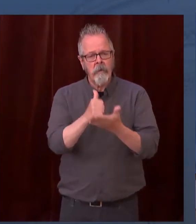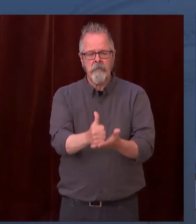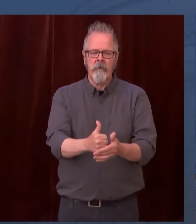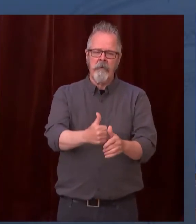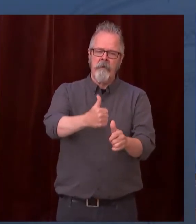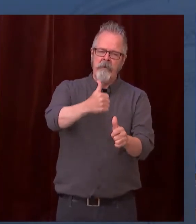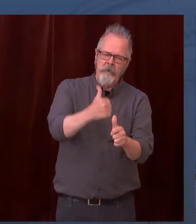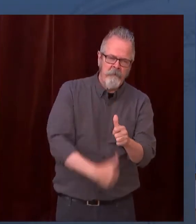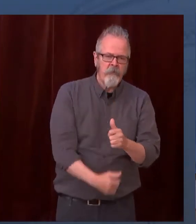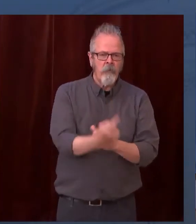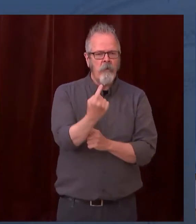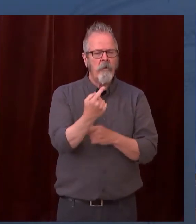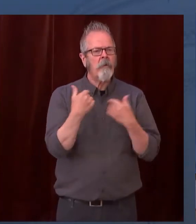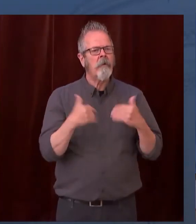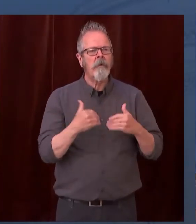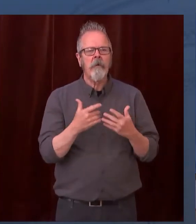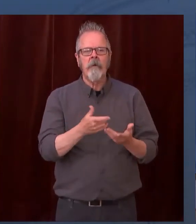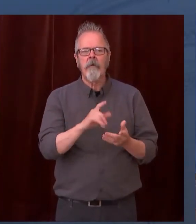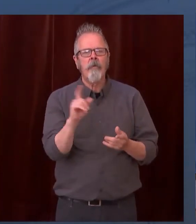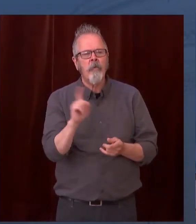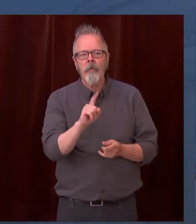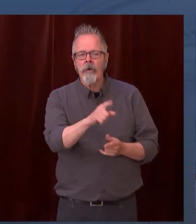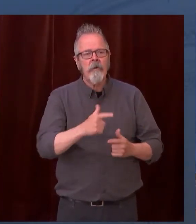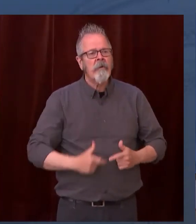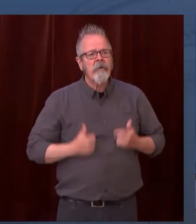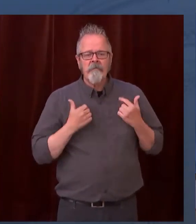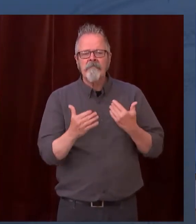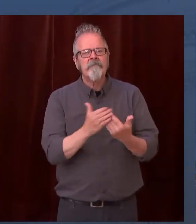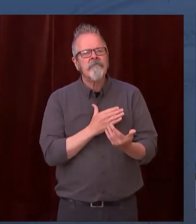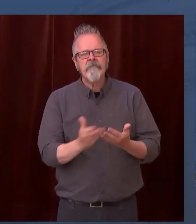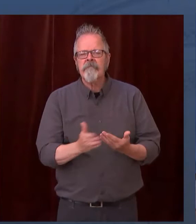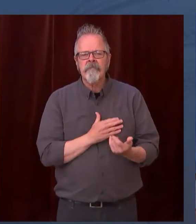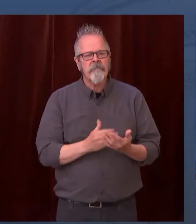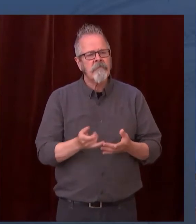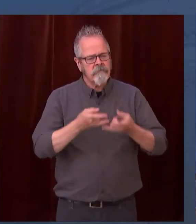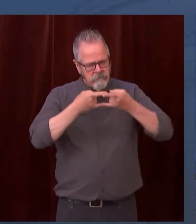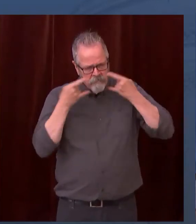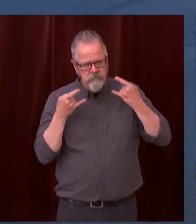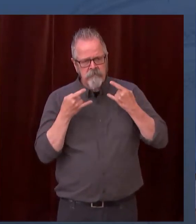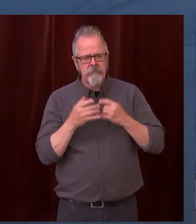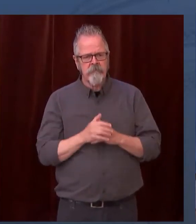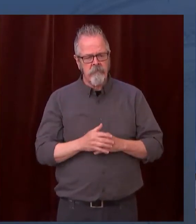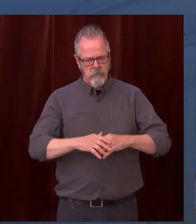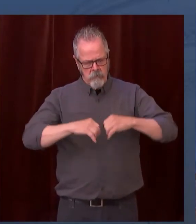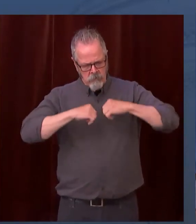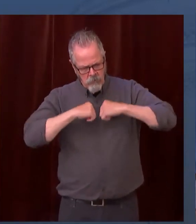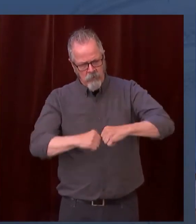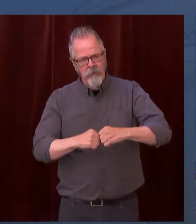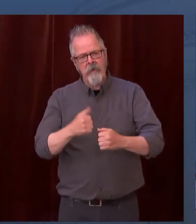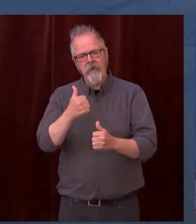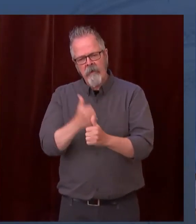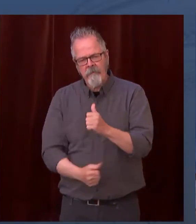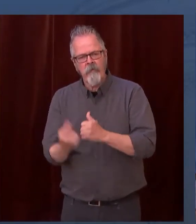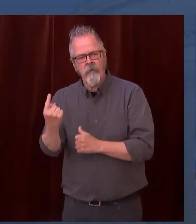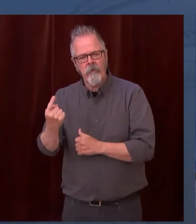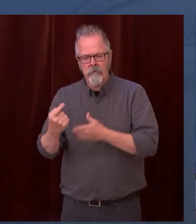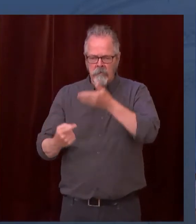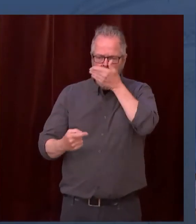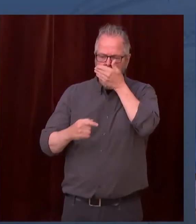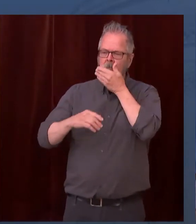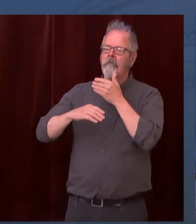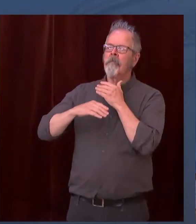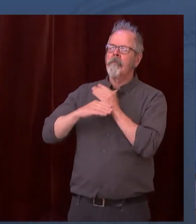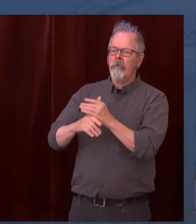of Washington, you're helping everybody in the state of Washington. So thanks for your leadership. I also wanted to give a shout out to Mayor Saul Martinez of